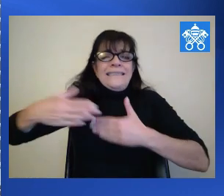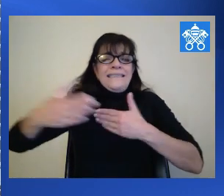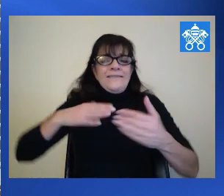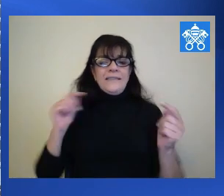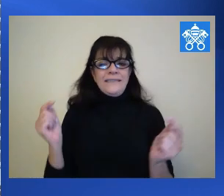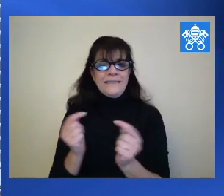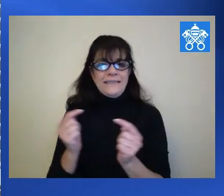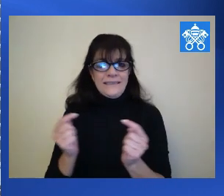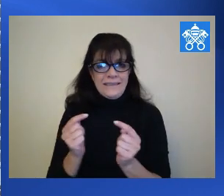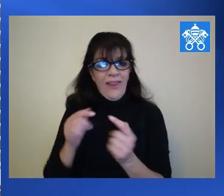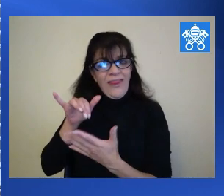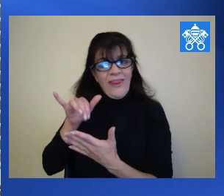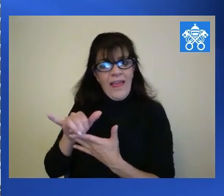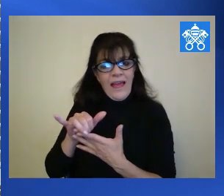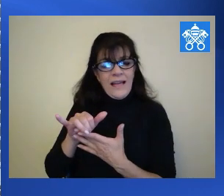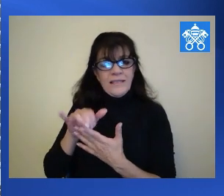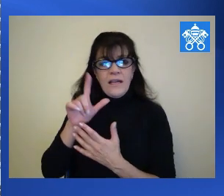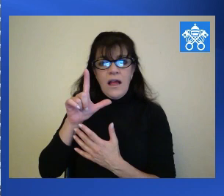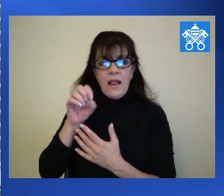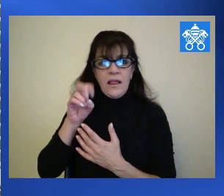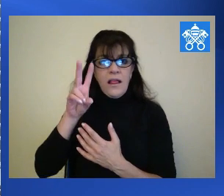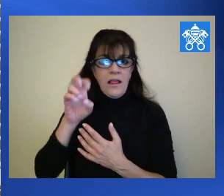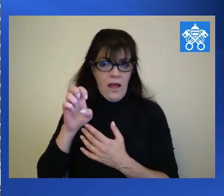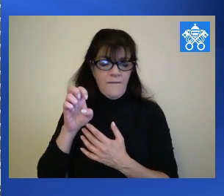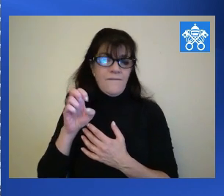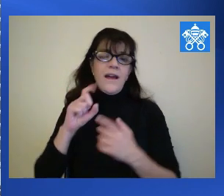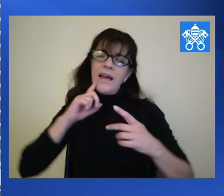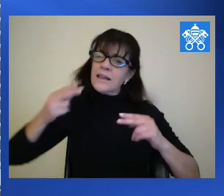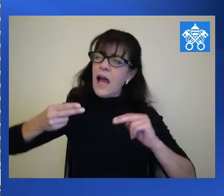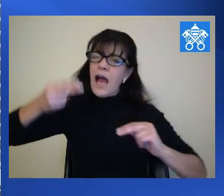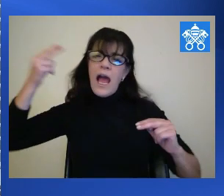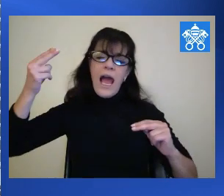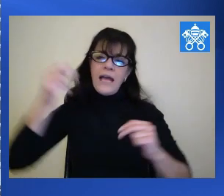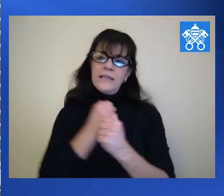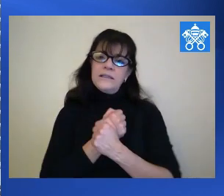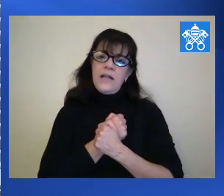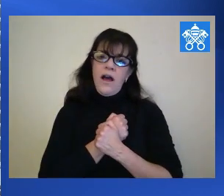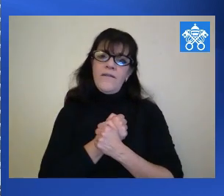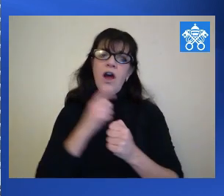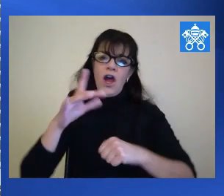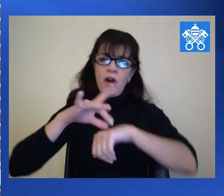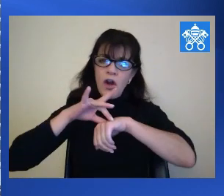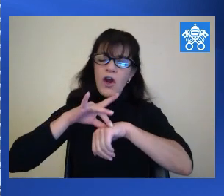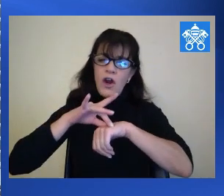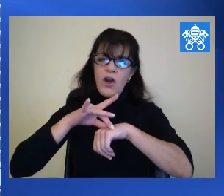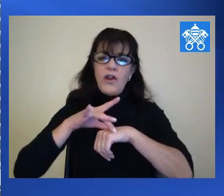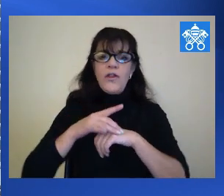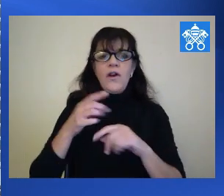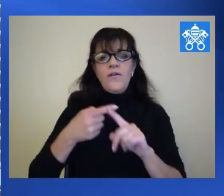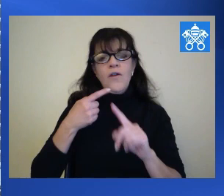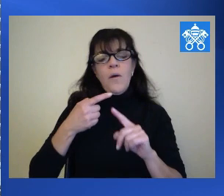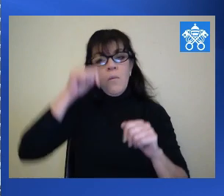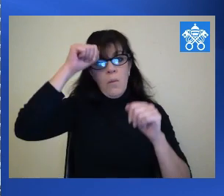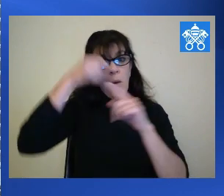that is the semblance of divine love and is the highest love on earth." A quote from the